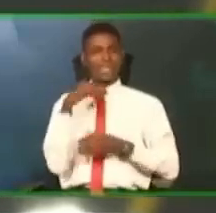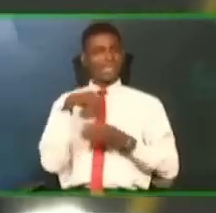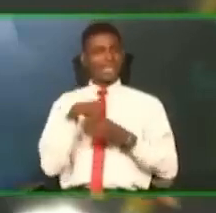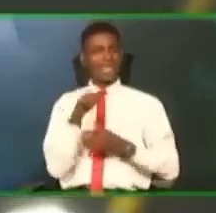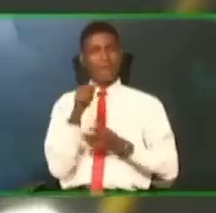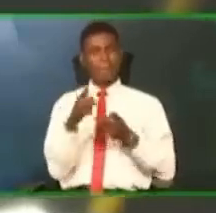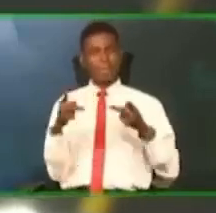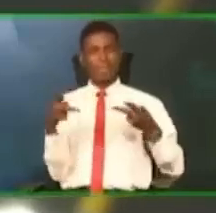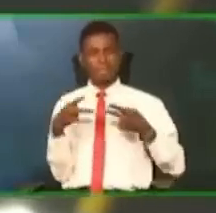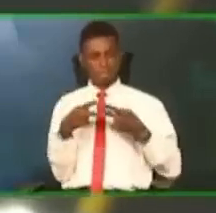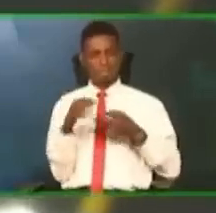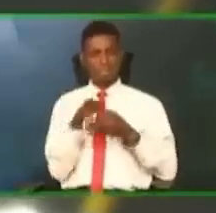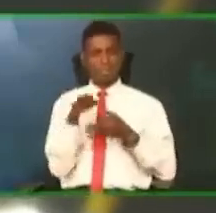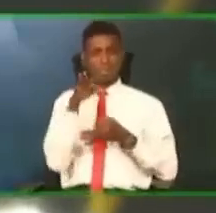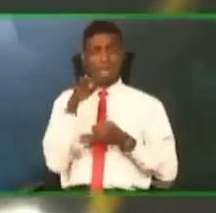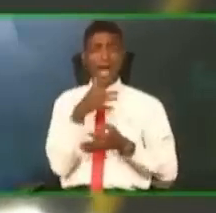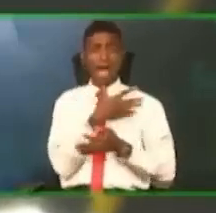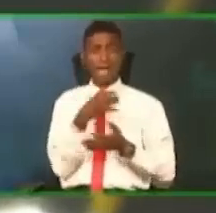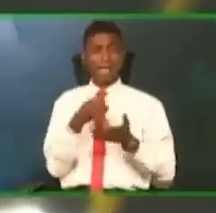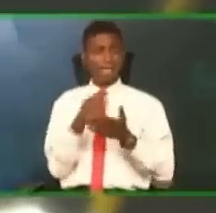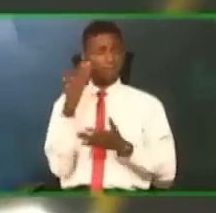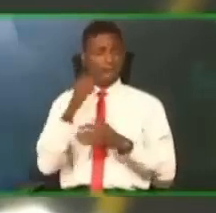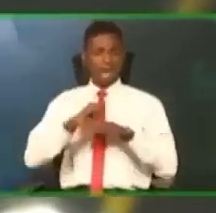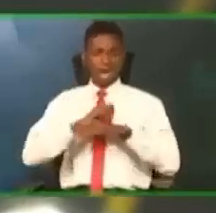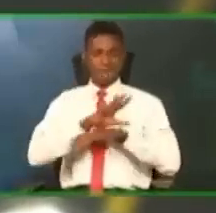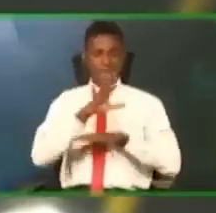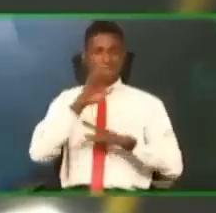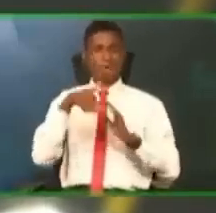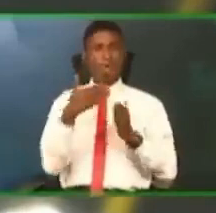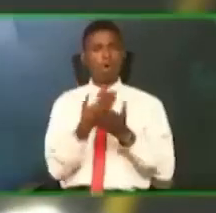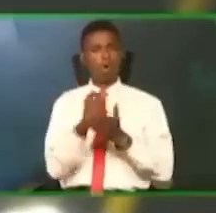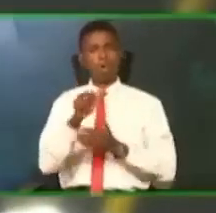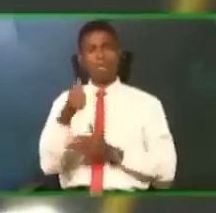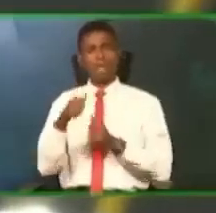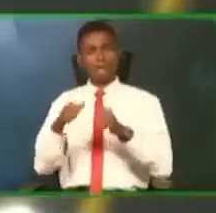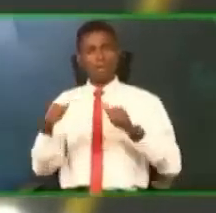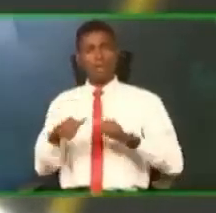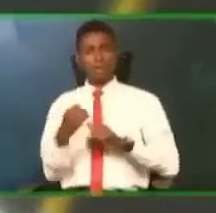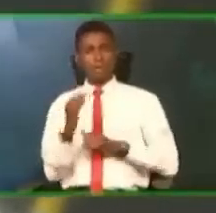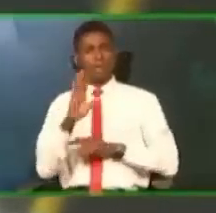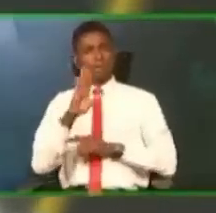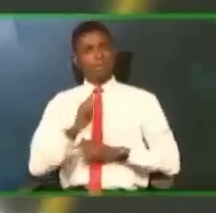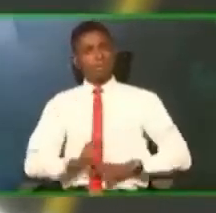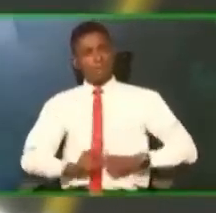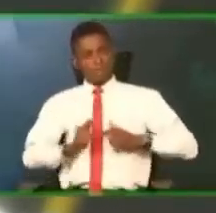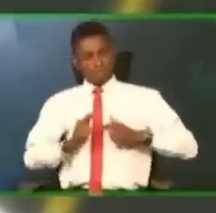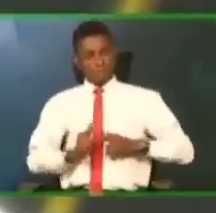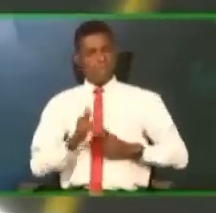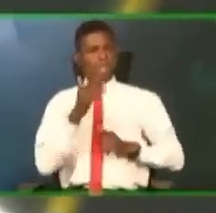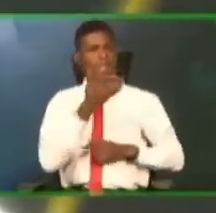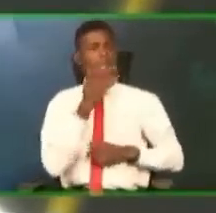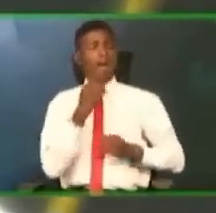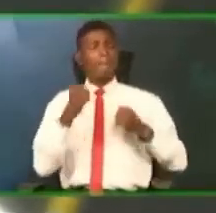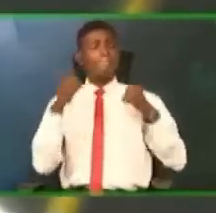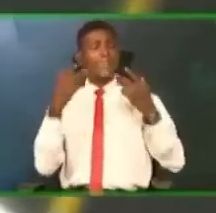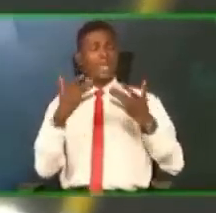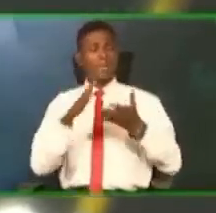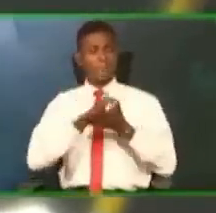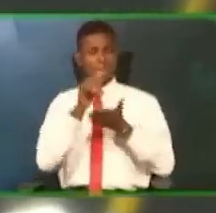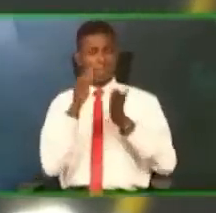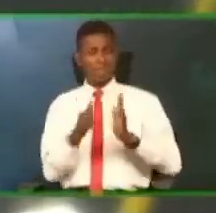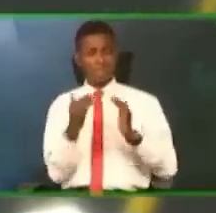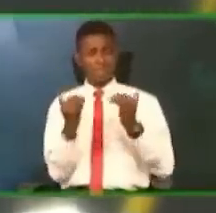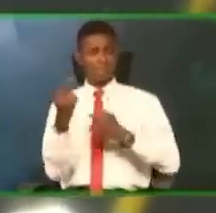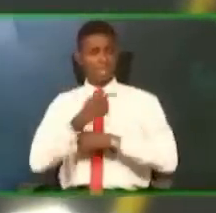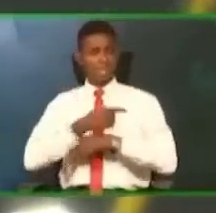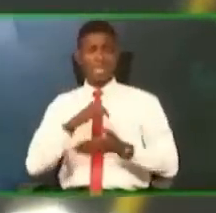it will affect every other aspect of your life. Hallelujah. There are many believers today who have not been